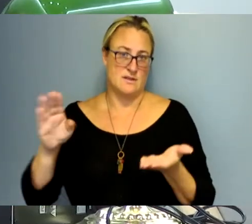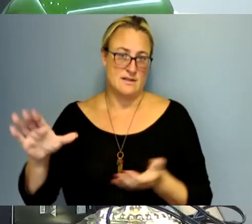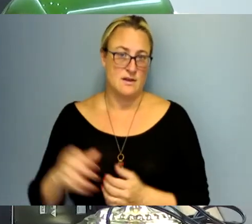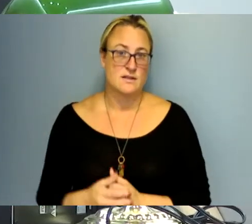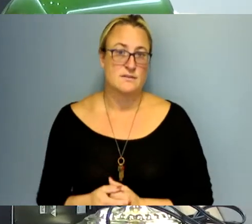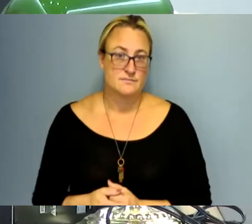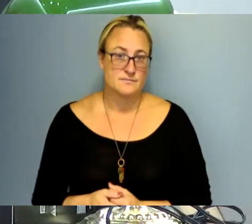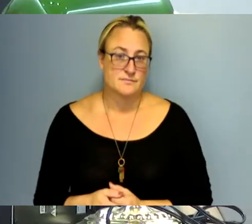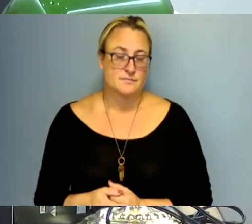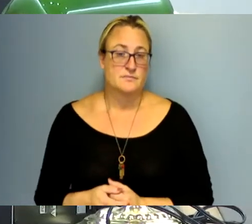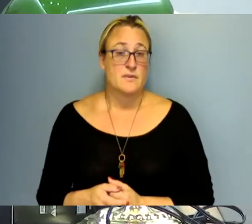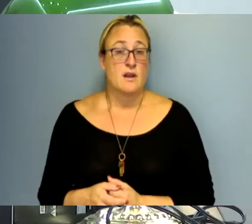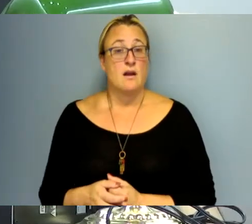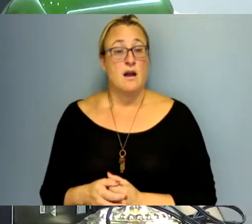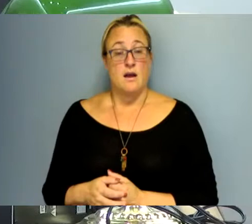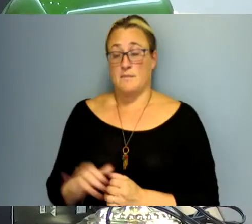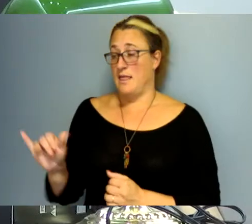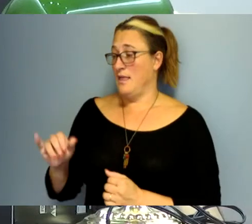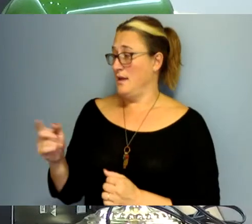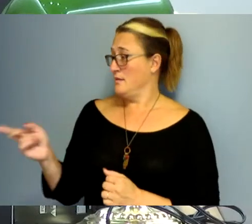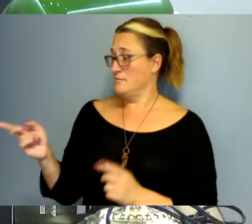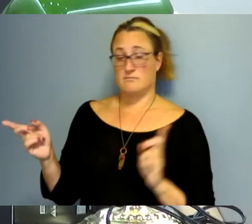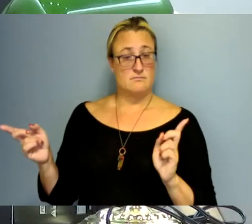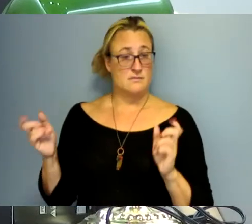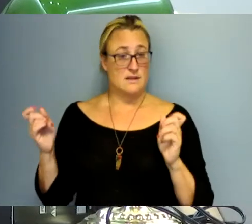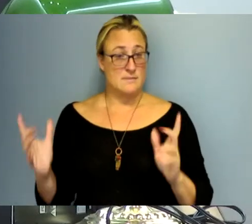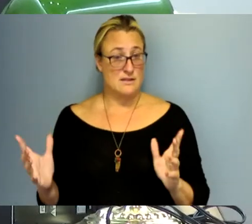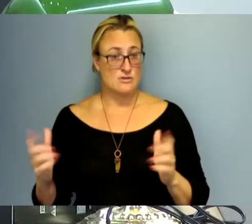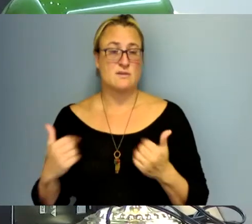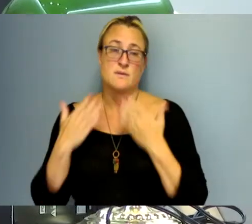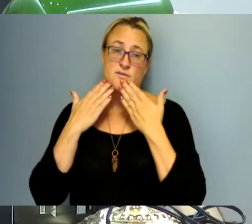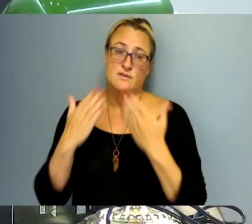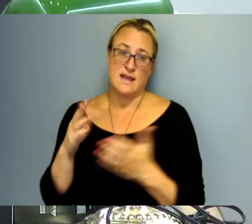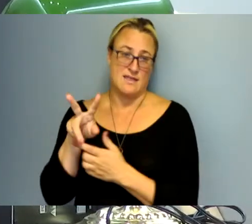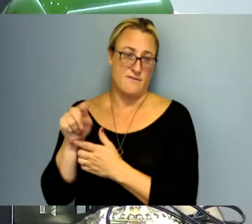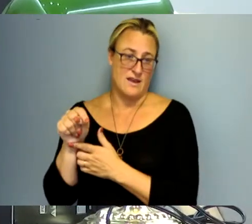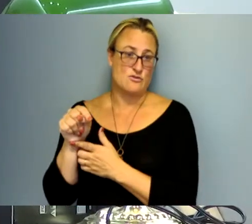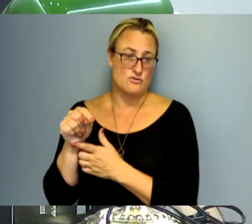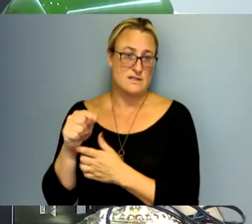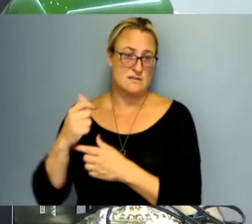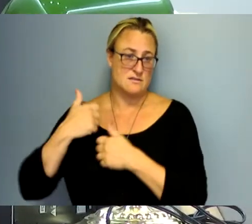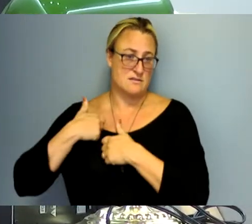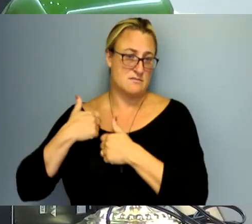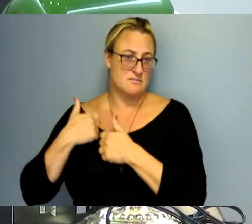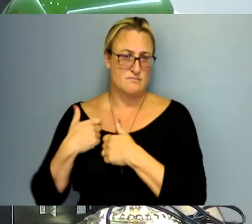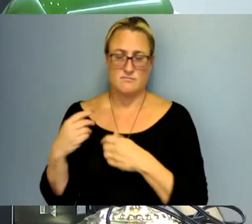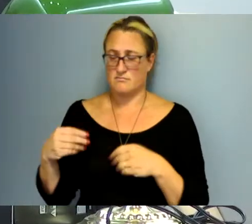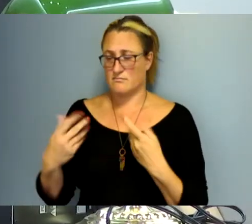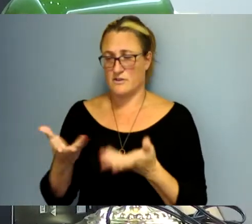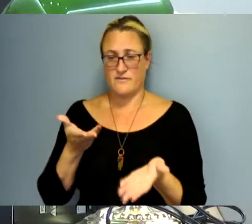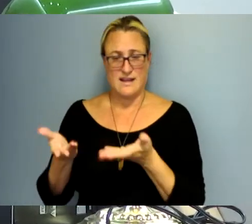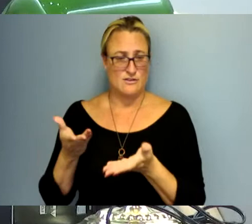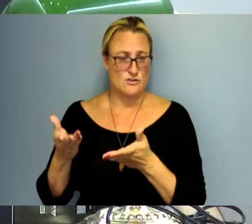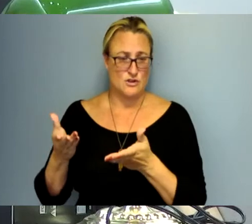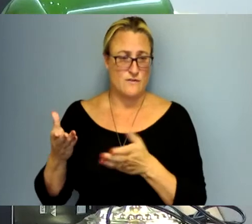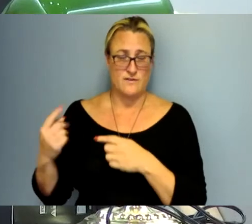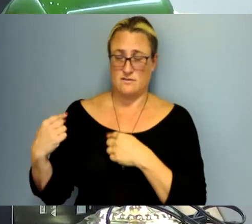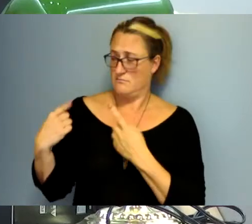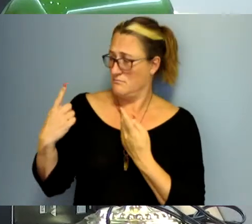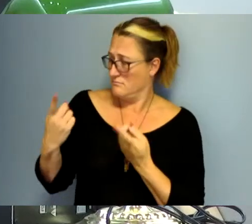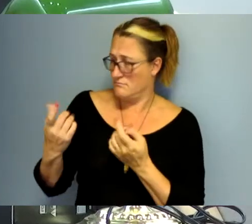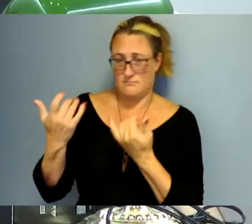Like the other commissioners and like everybody else, I want to thank the veterans who have served this country, who are continuing to serve this